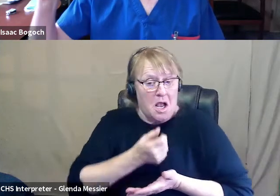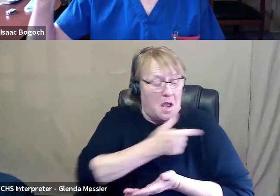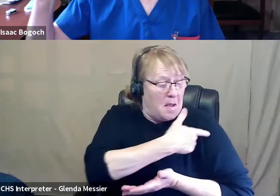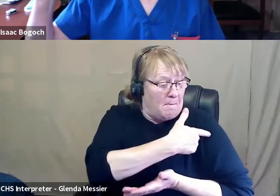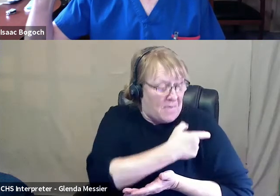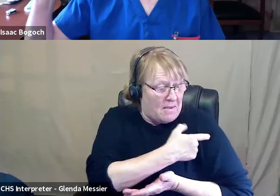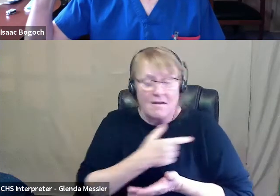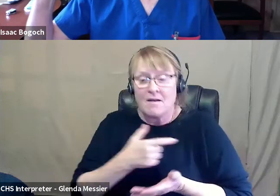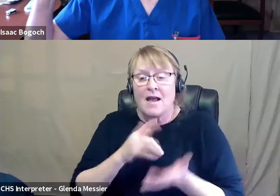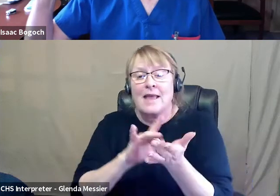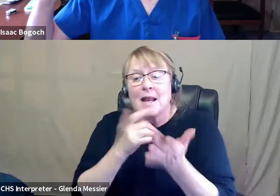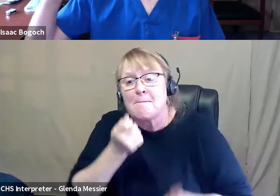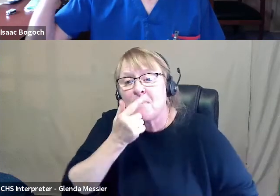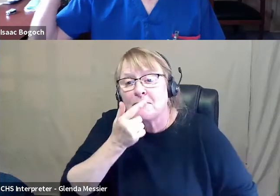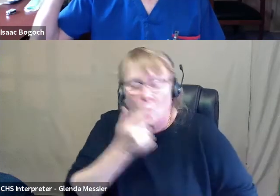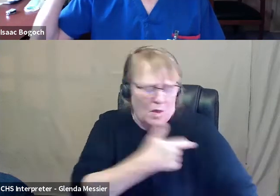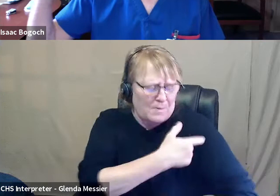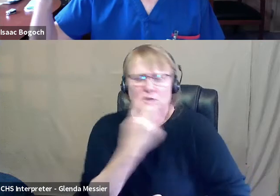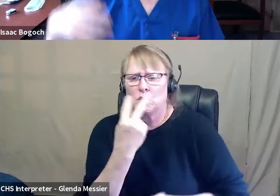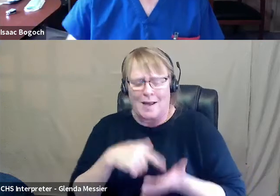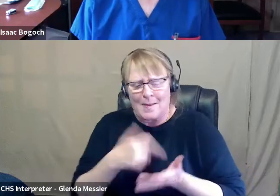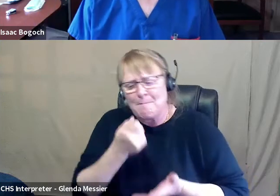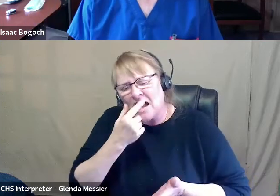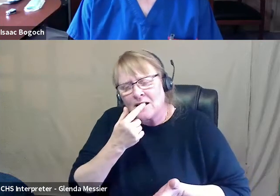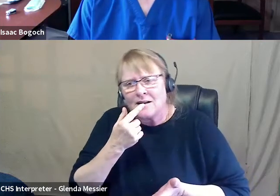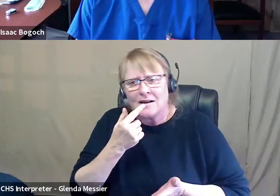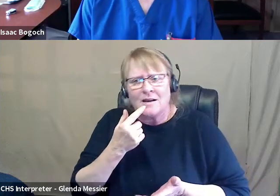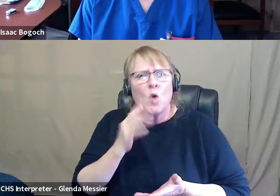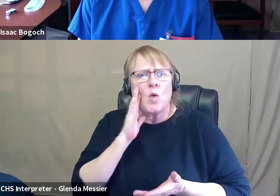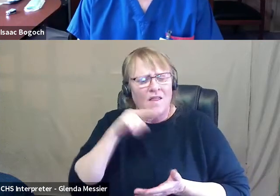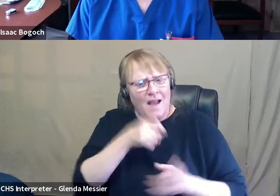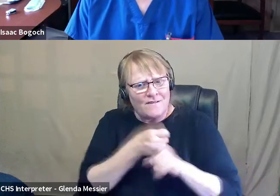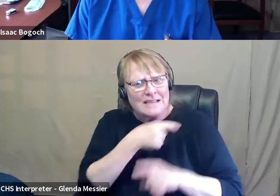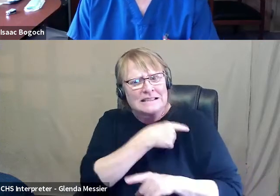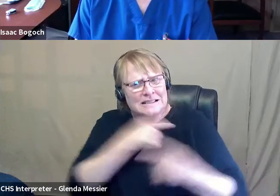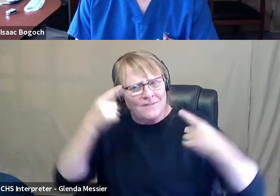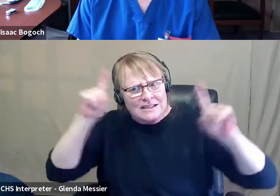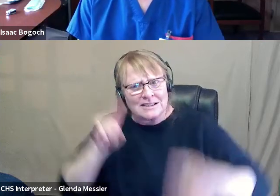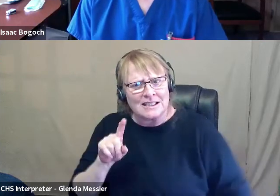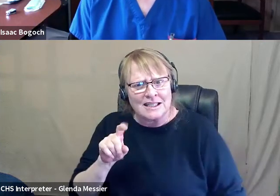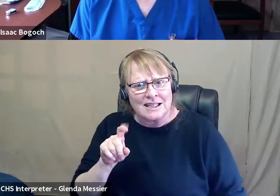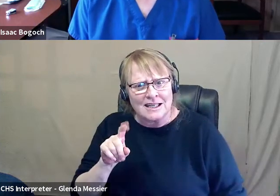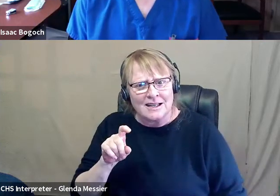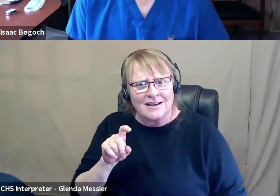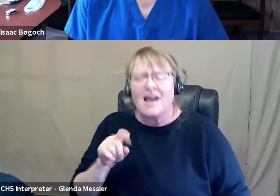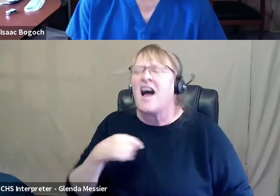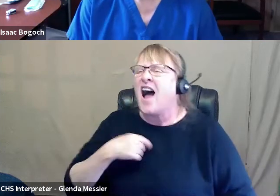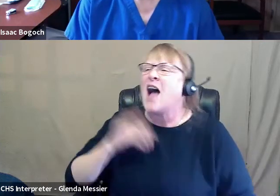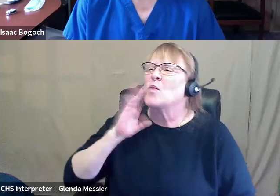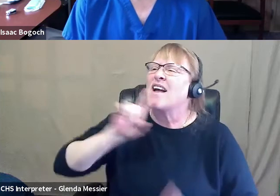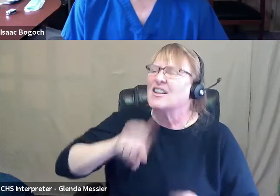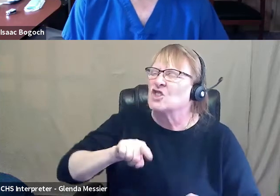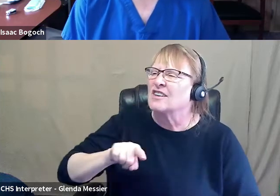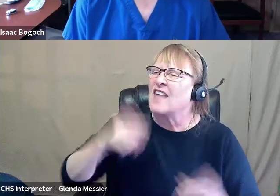after receiving both shots? Can I do that one and then hand over to Meb? Yeah. Okay, and then I'm going to log out. So this